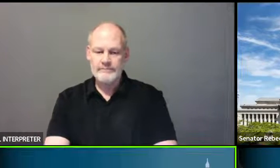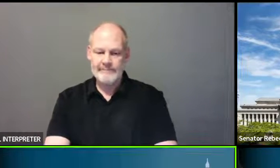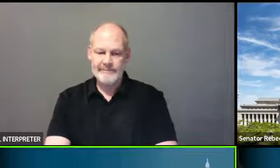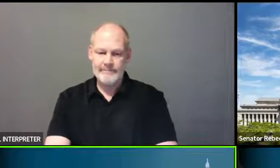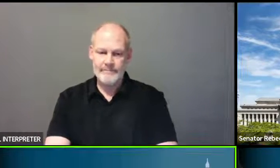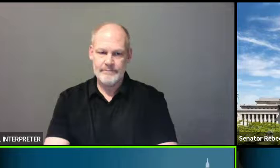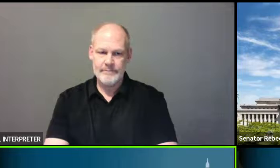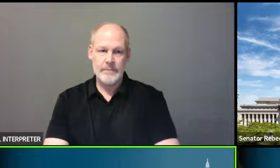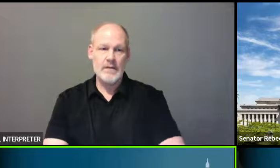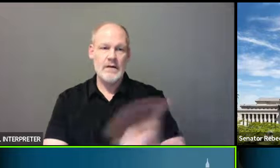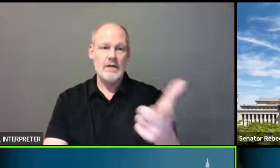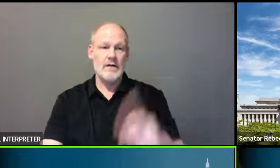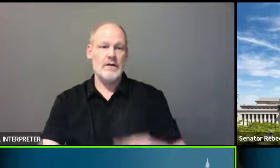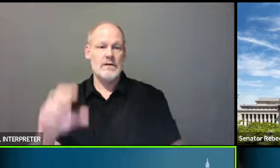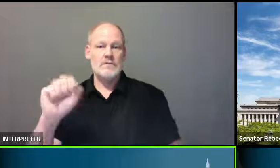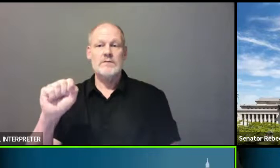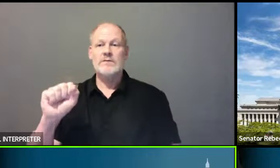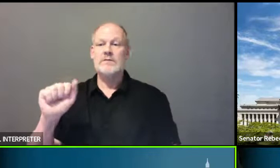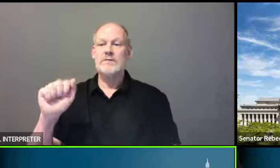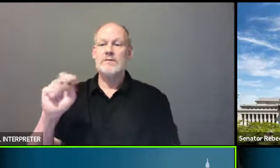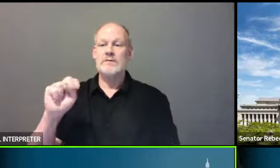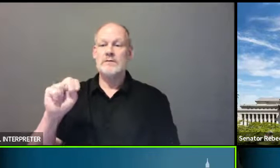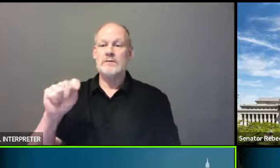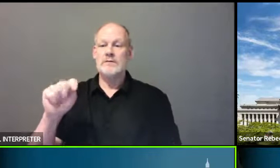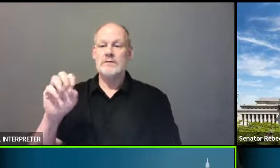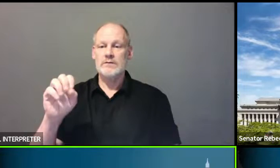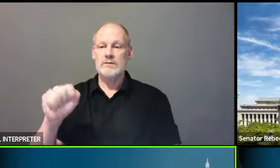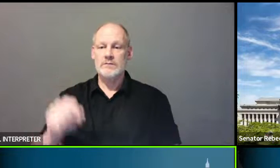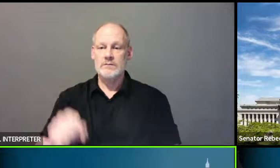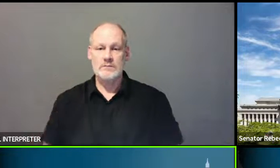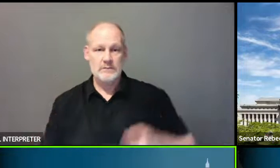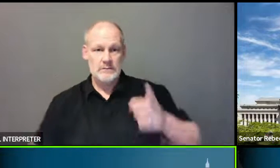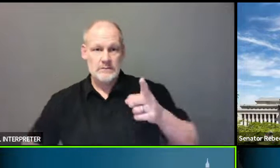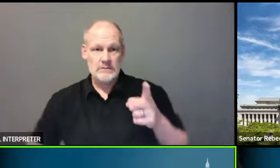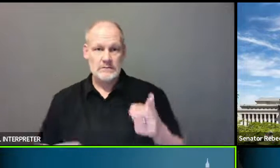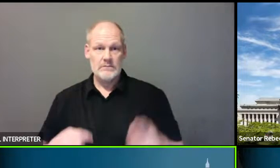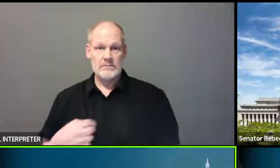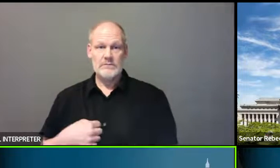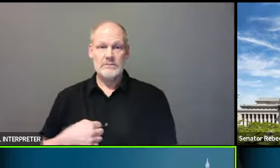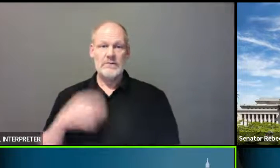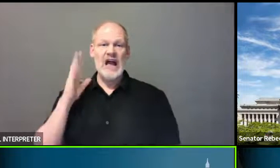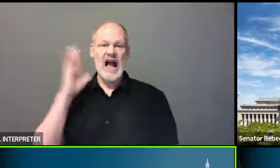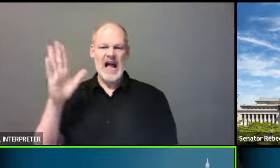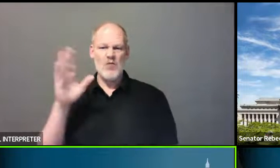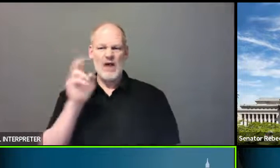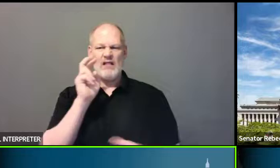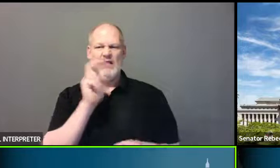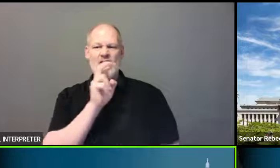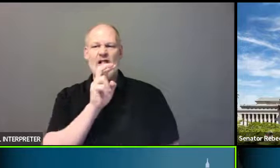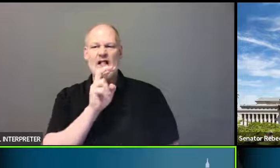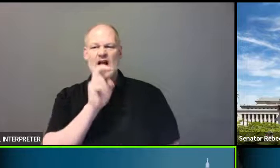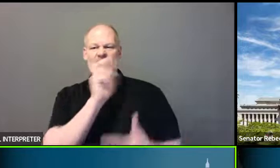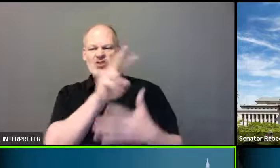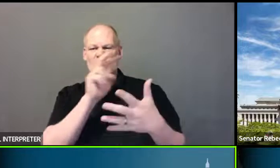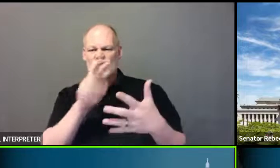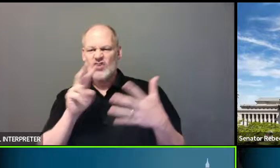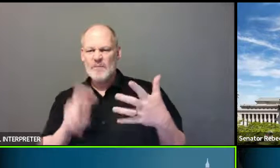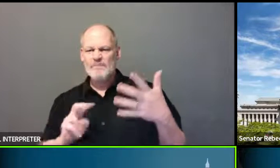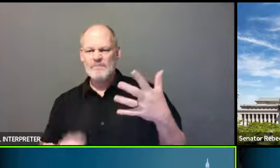I think I would just add a couple of things, and I'm going to hop around a little bit in the different ways that